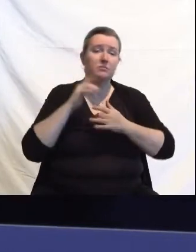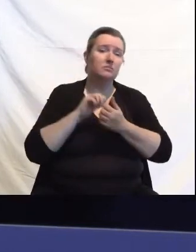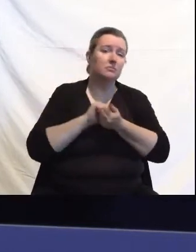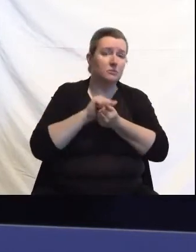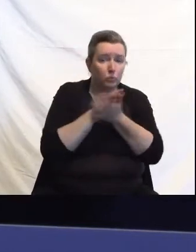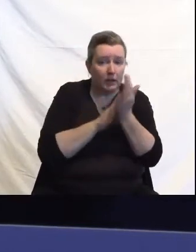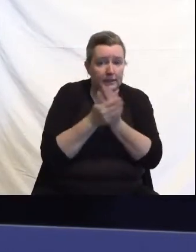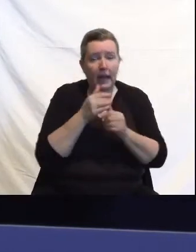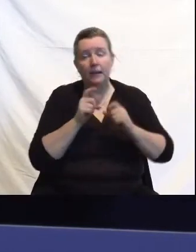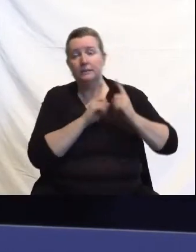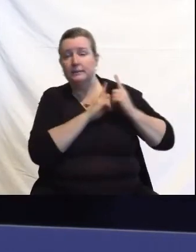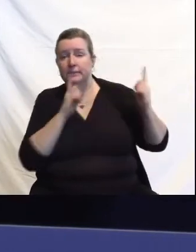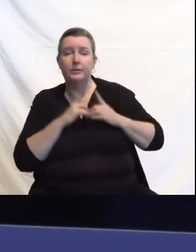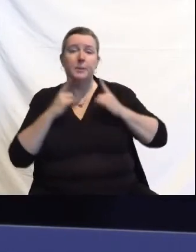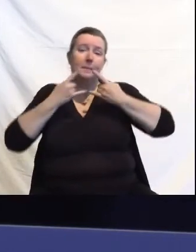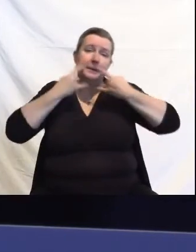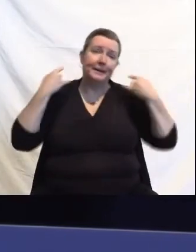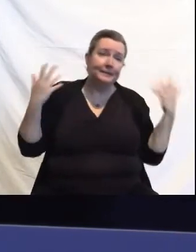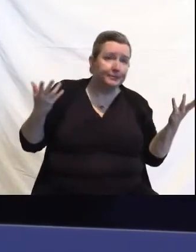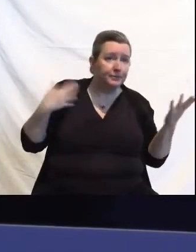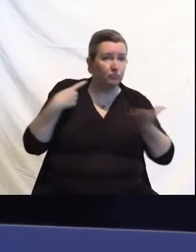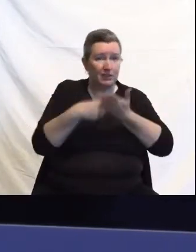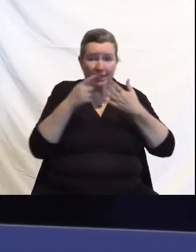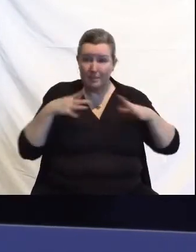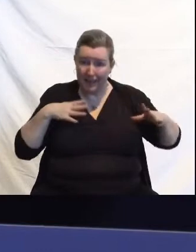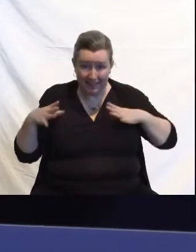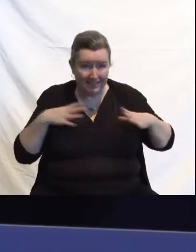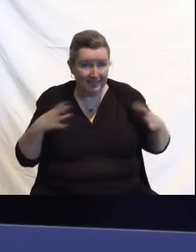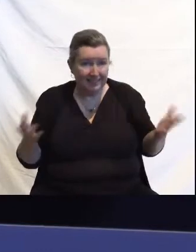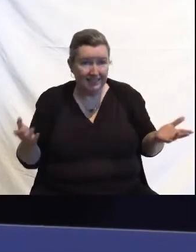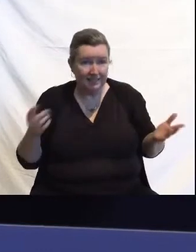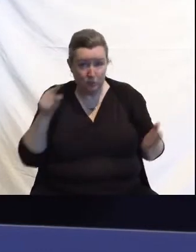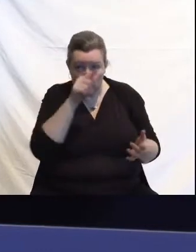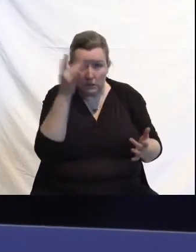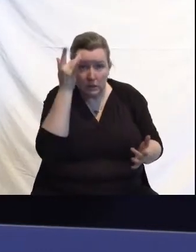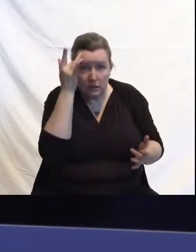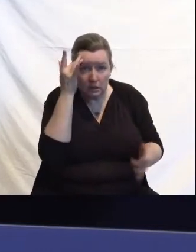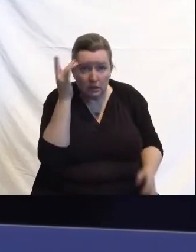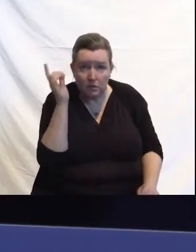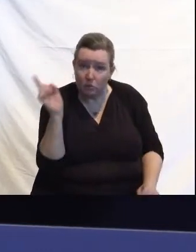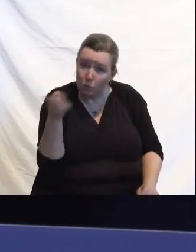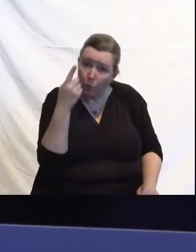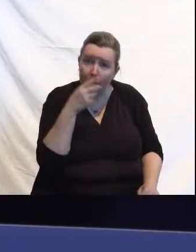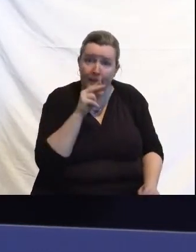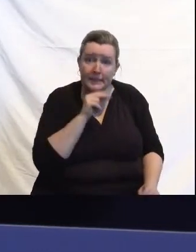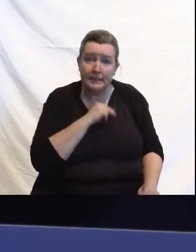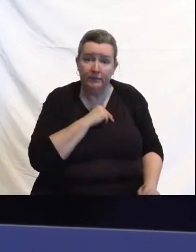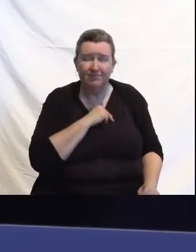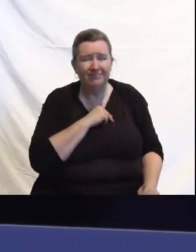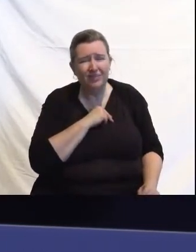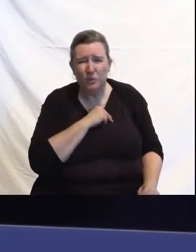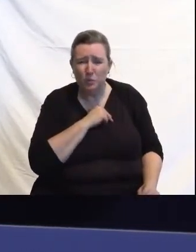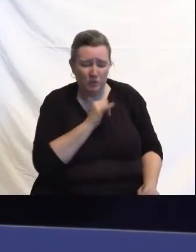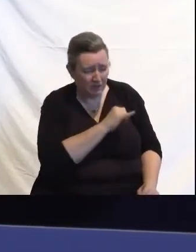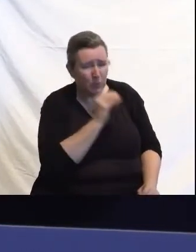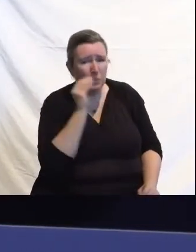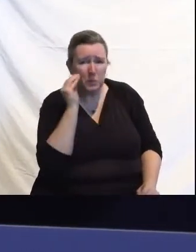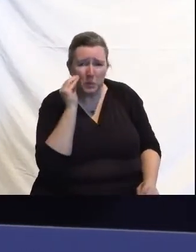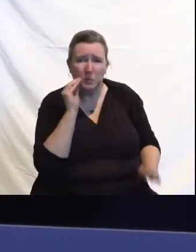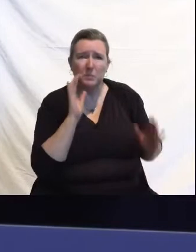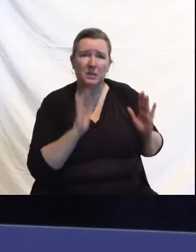messaging, if you're sick, please try to, it's hard to say around the holidays because we want to be together, but